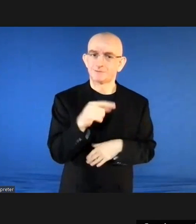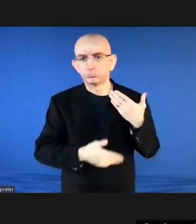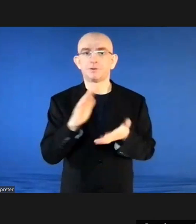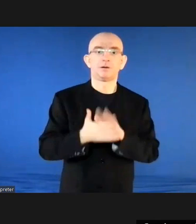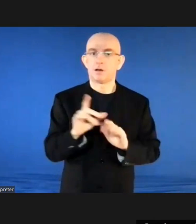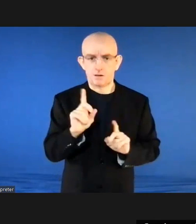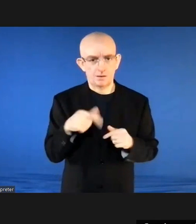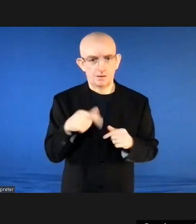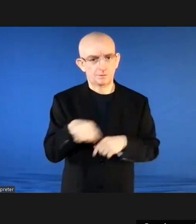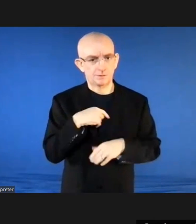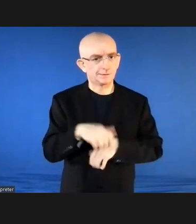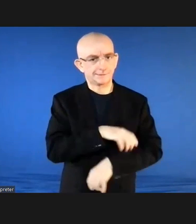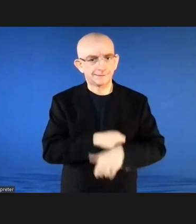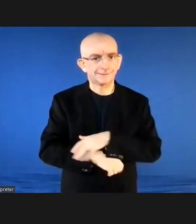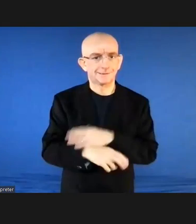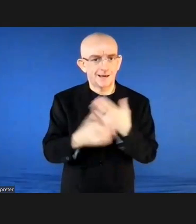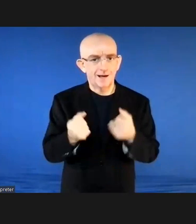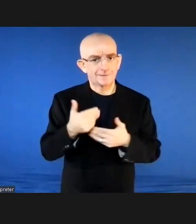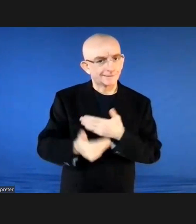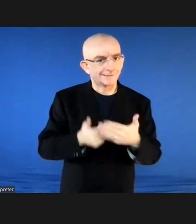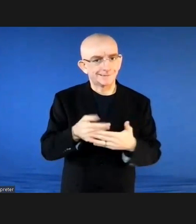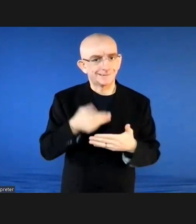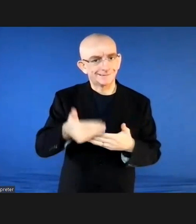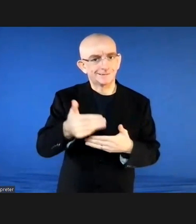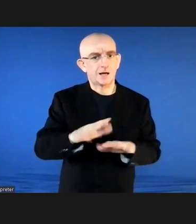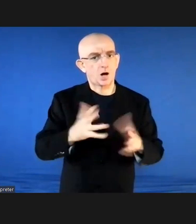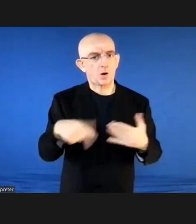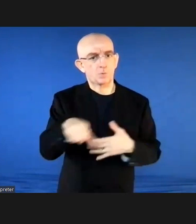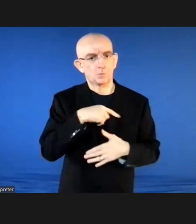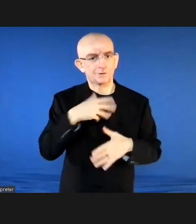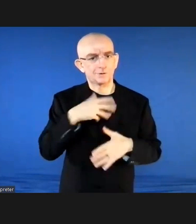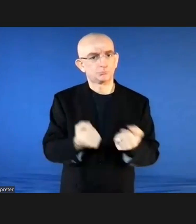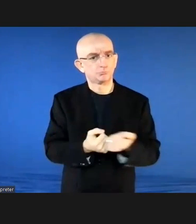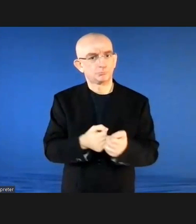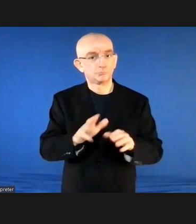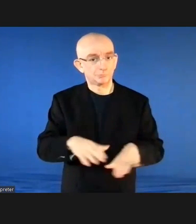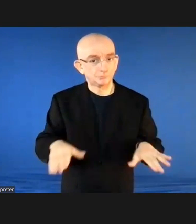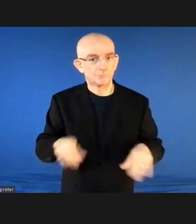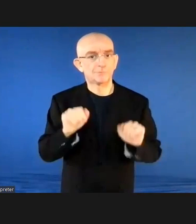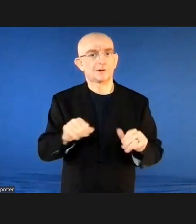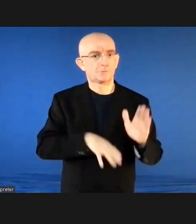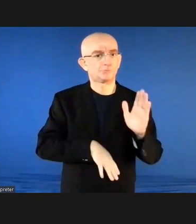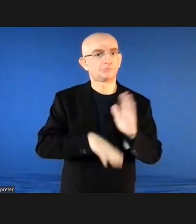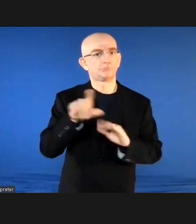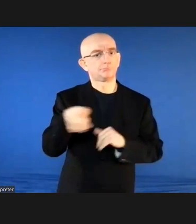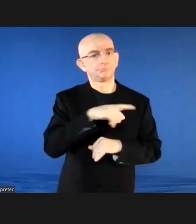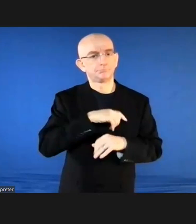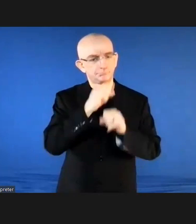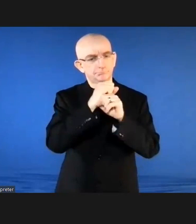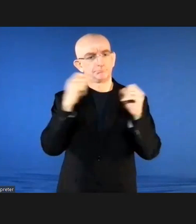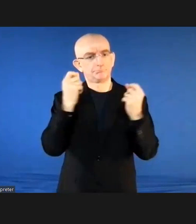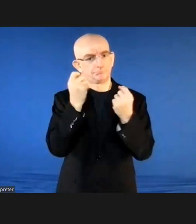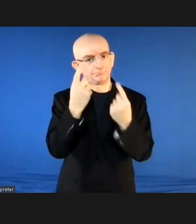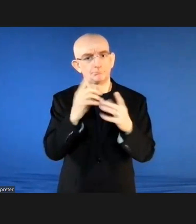support children and improve our understanding of the challenges that they face as well. So I was asked to say a little bit